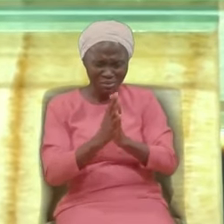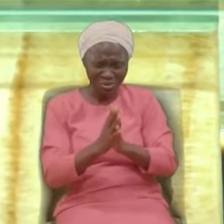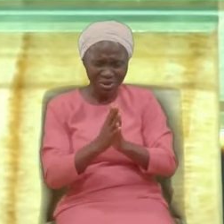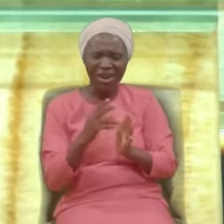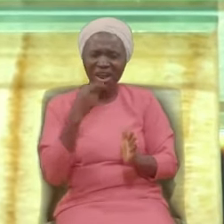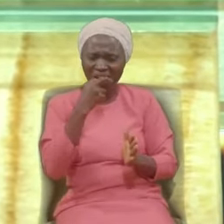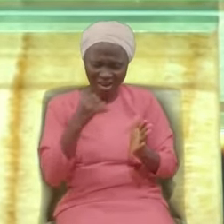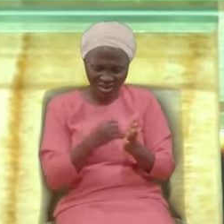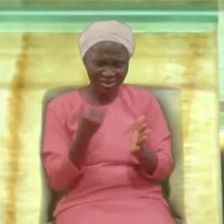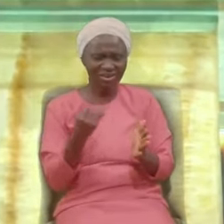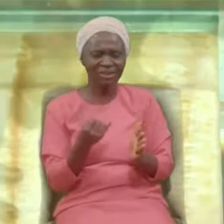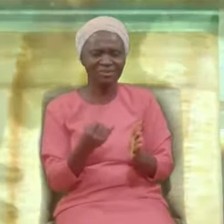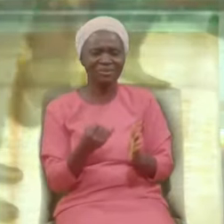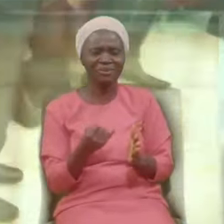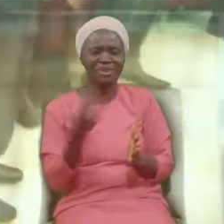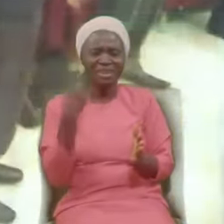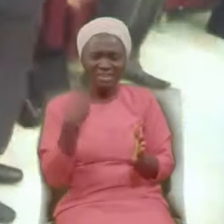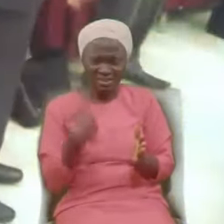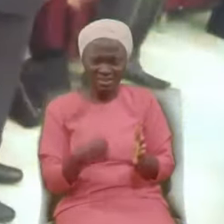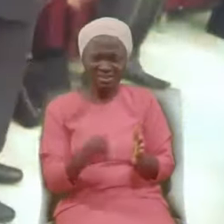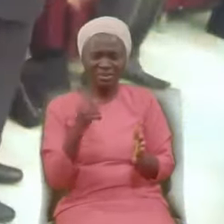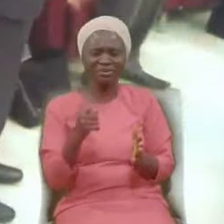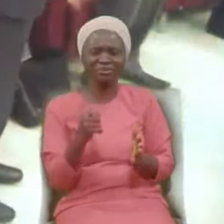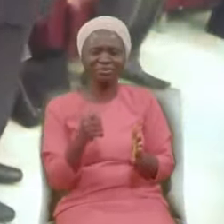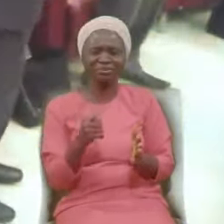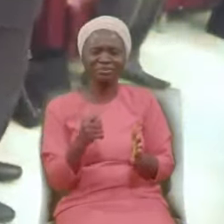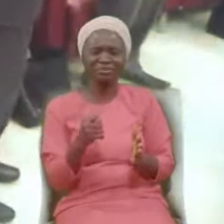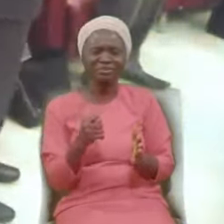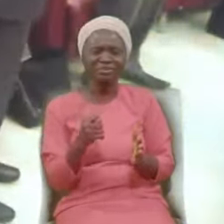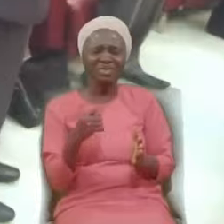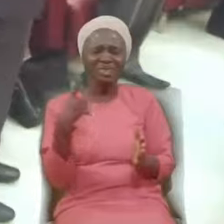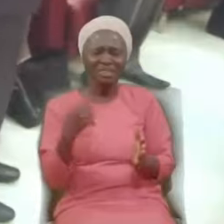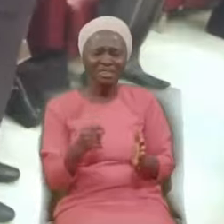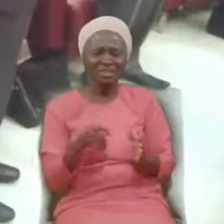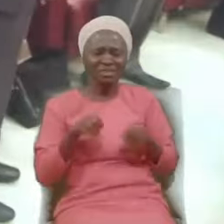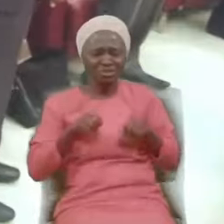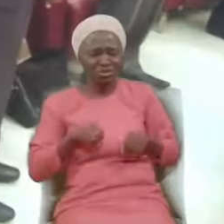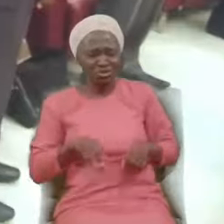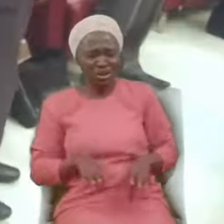The threats of the enemy taken away.